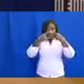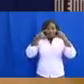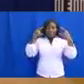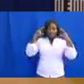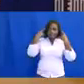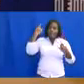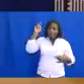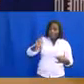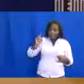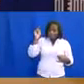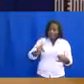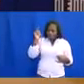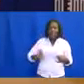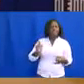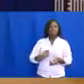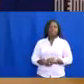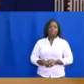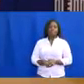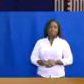masks is now mandatory.